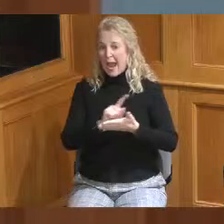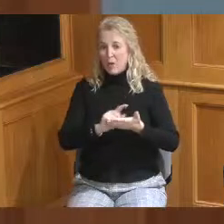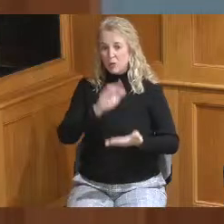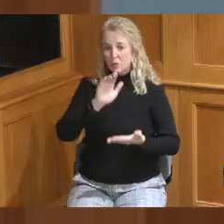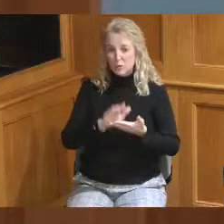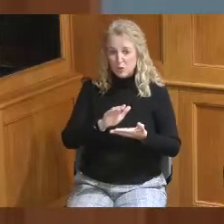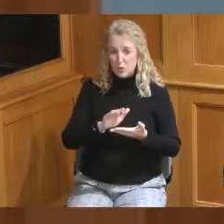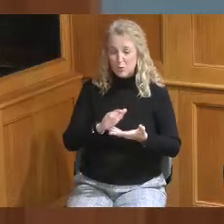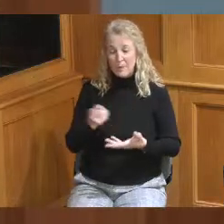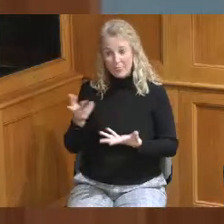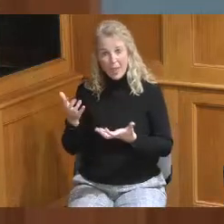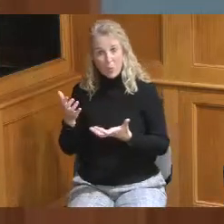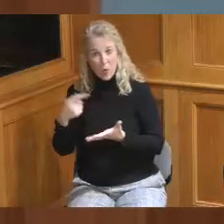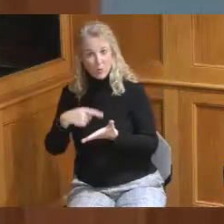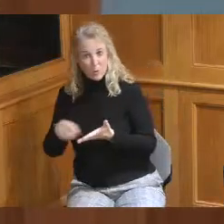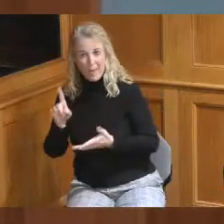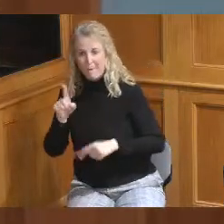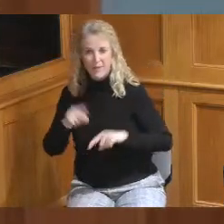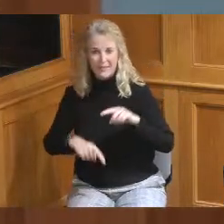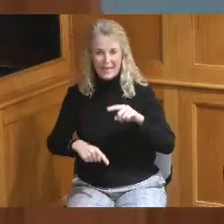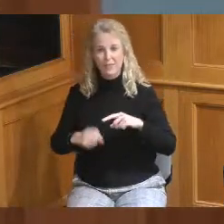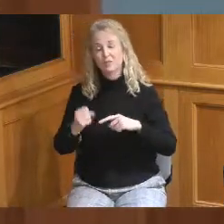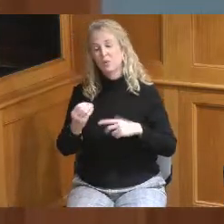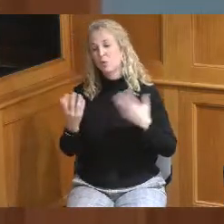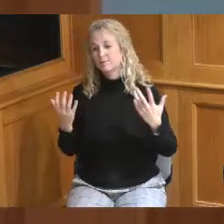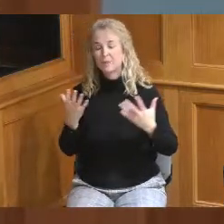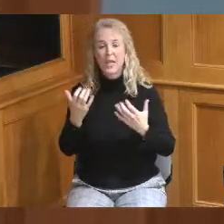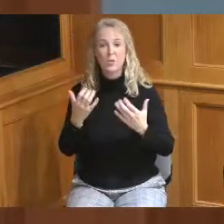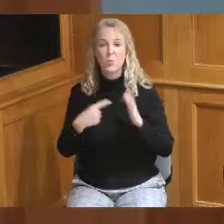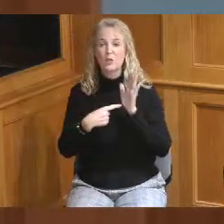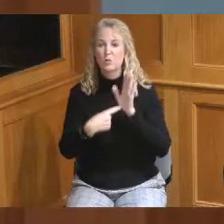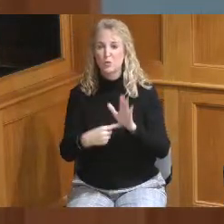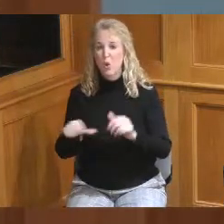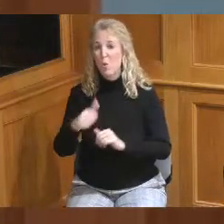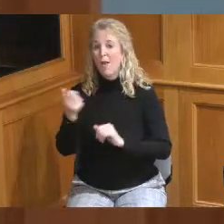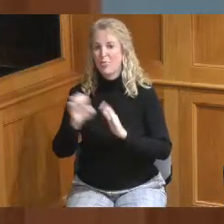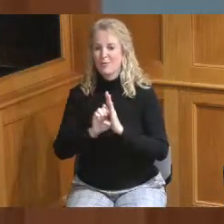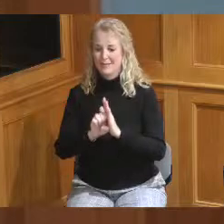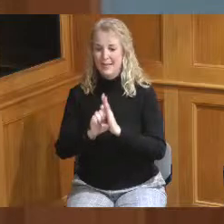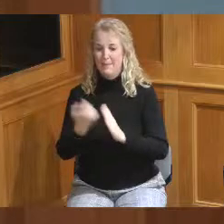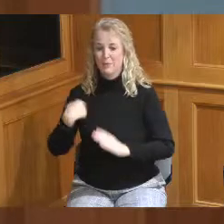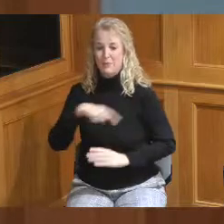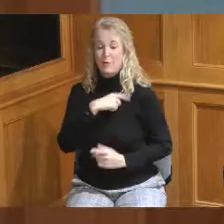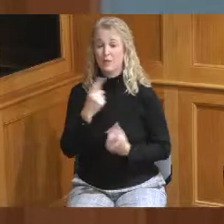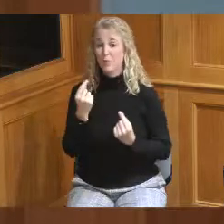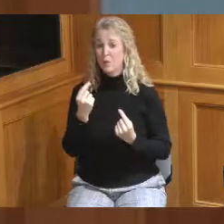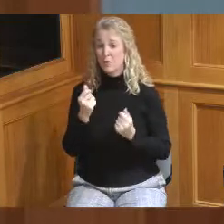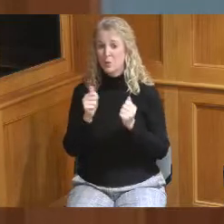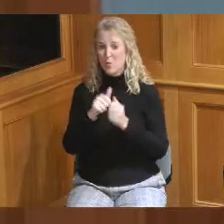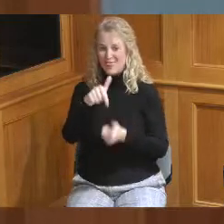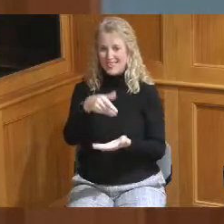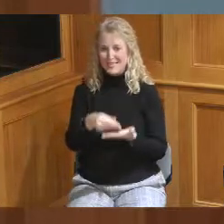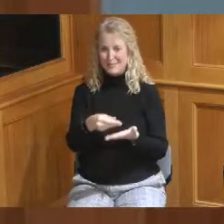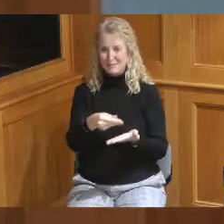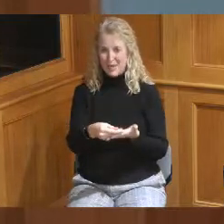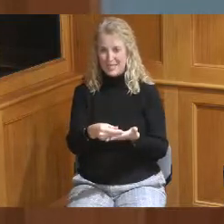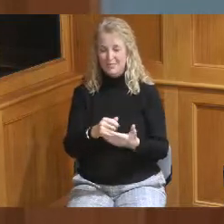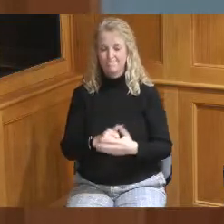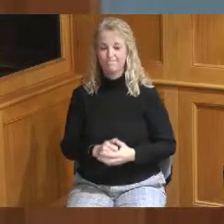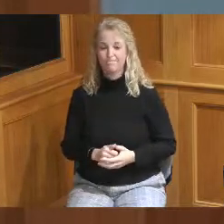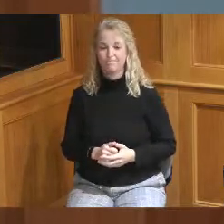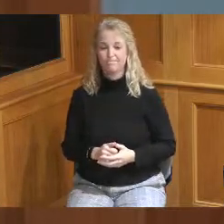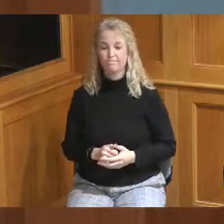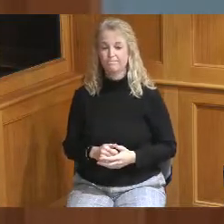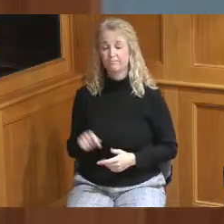It's not that they don't want to, they can't. So I just want to give you just some an overview of how we've utilized Community Development Block Grant funds.